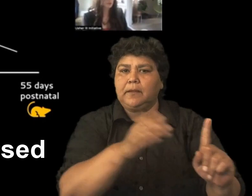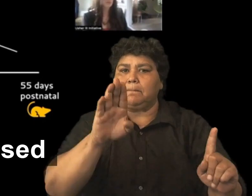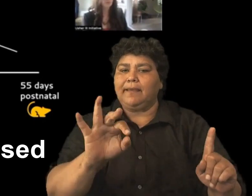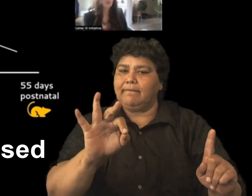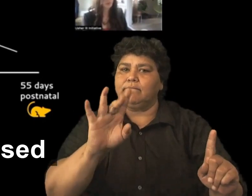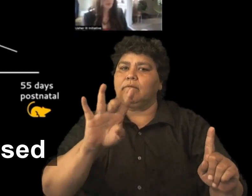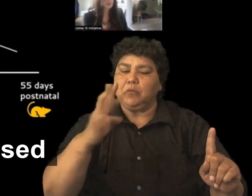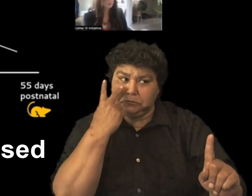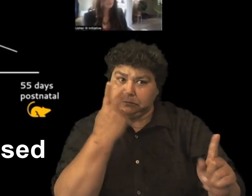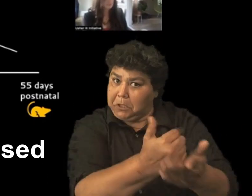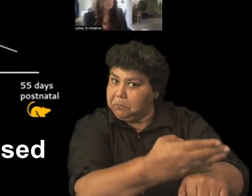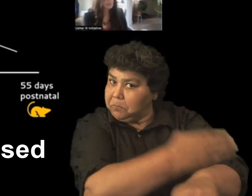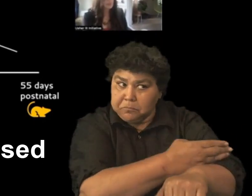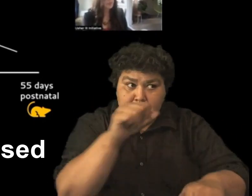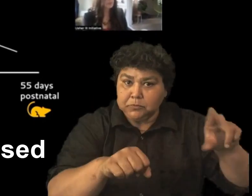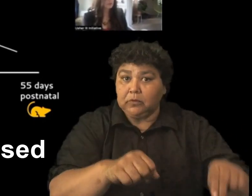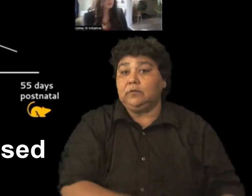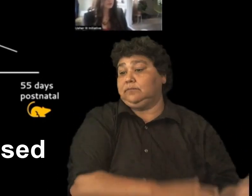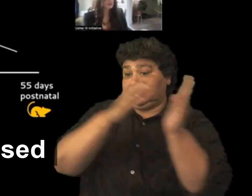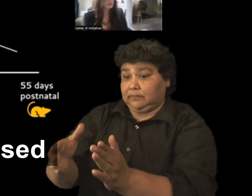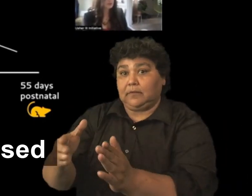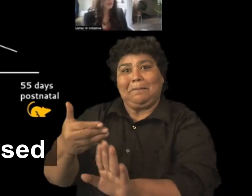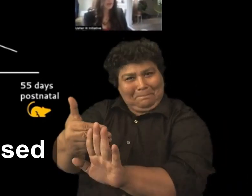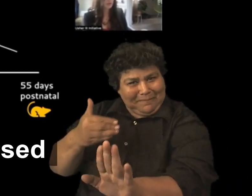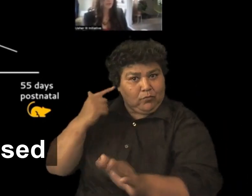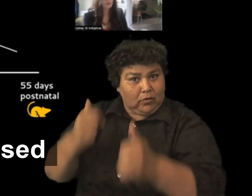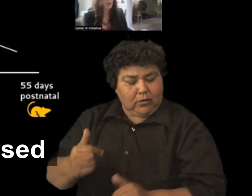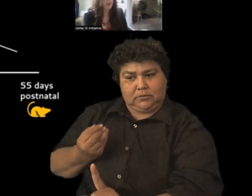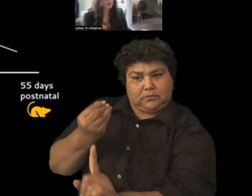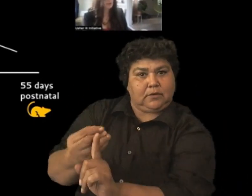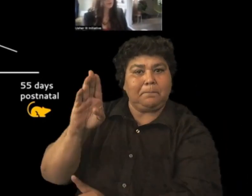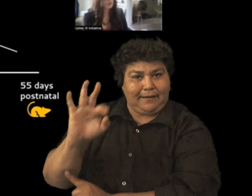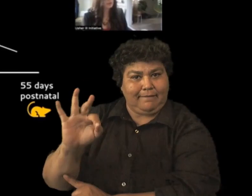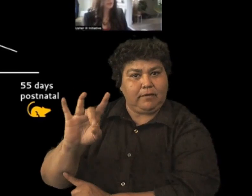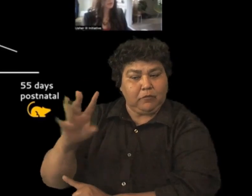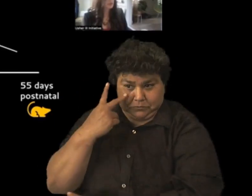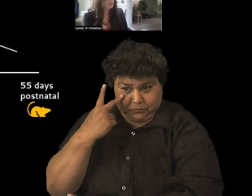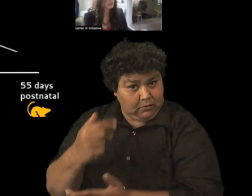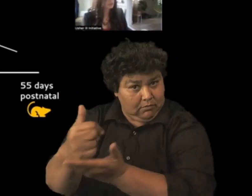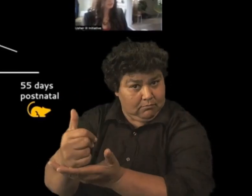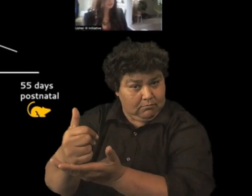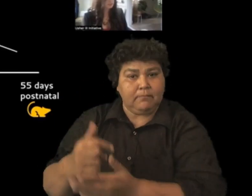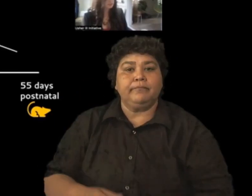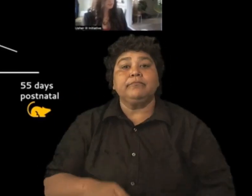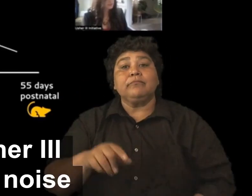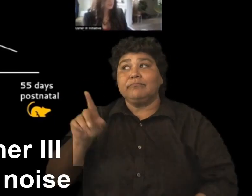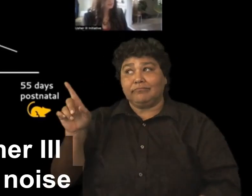earlier, before the onset. The results shown in the diagram on the right reflect regimen number 2.